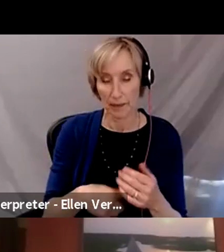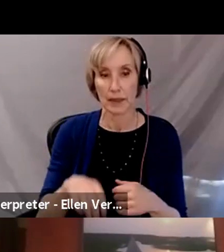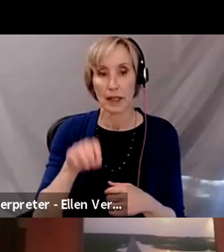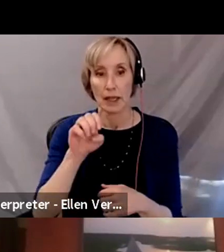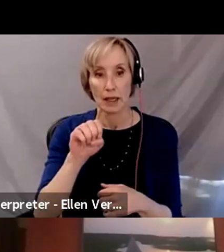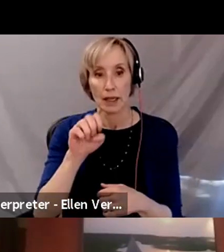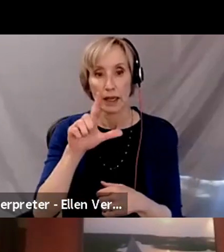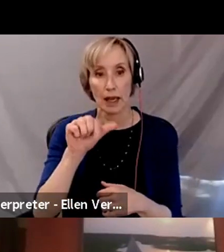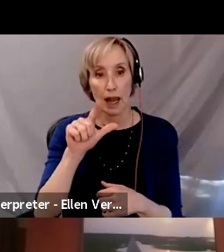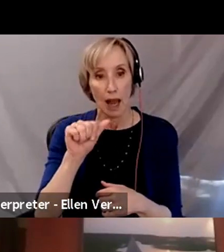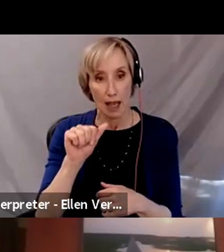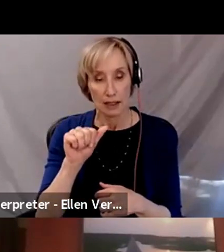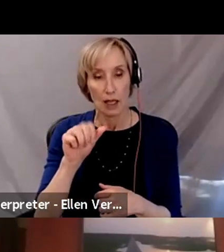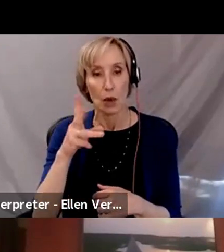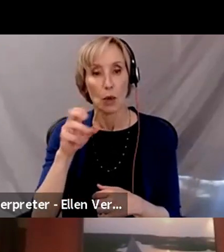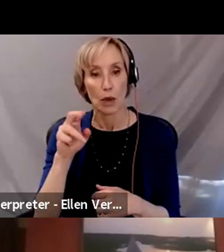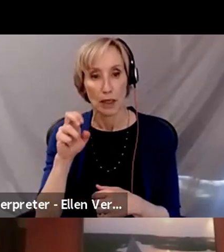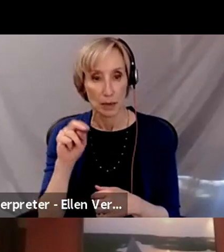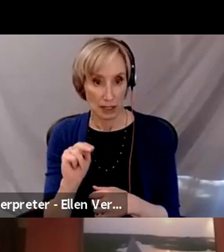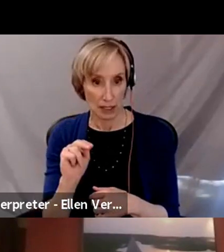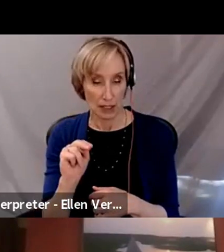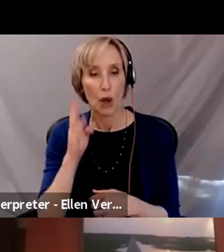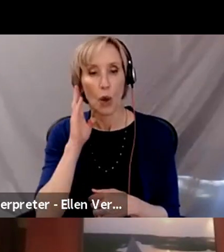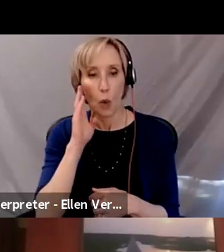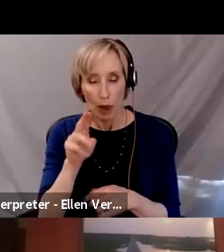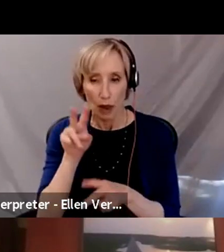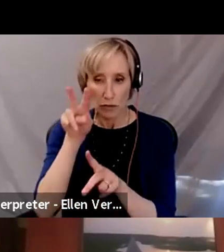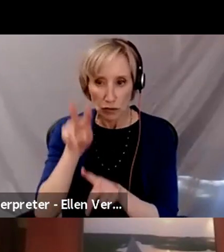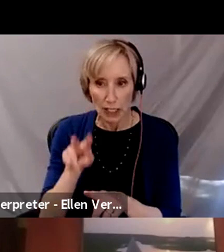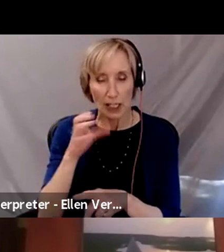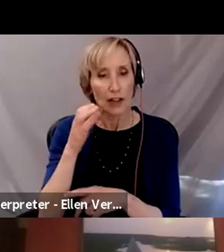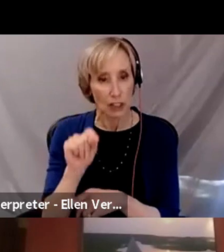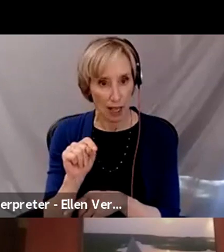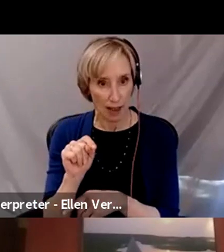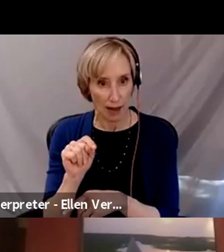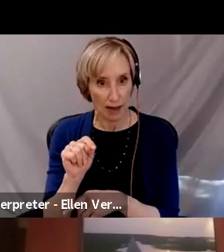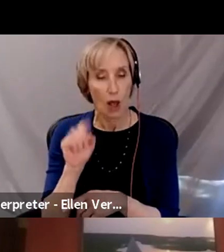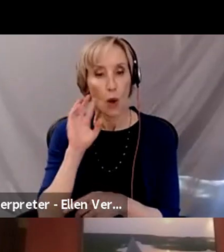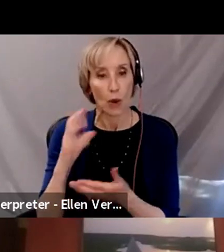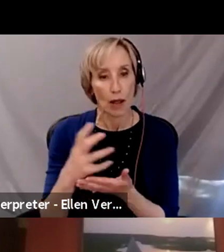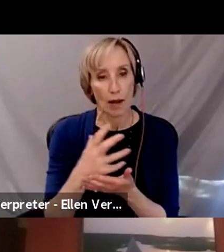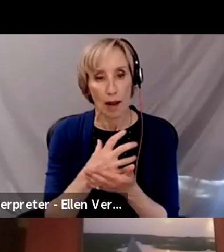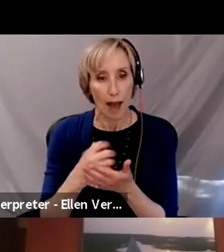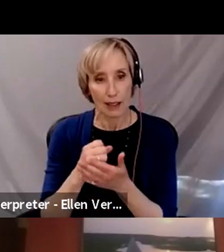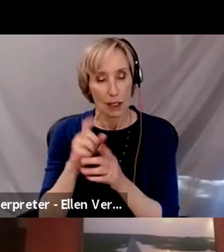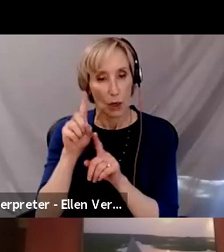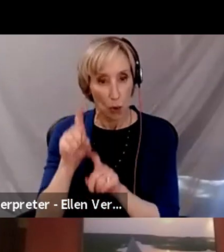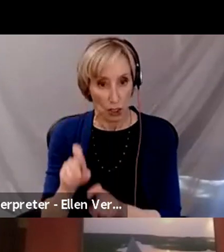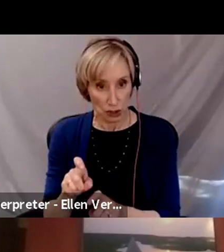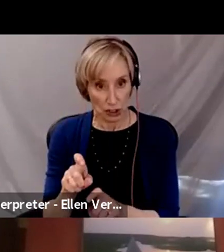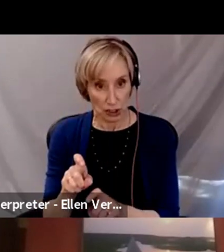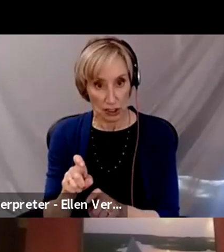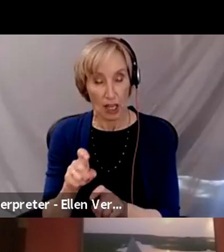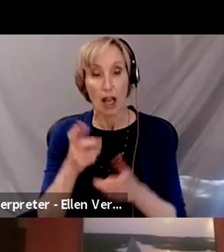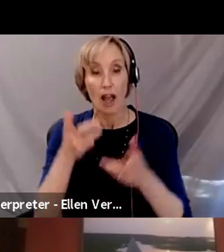NAMI Mass staff member, will be managing the chat and will collect questions from the audience to ask panelists at